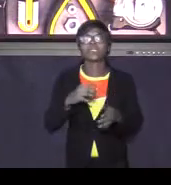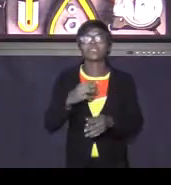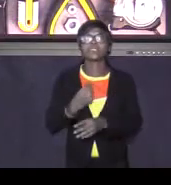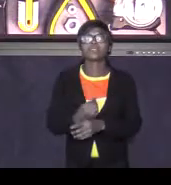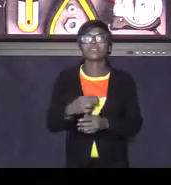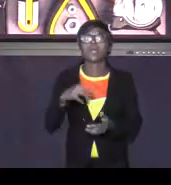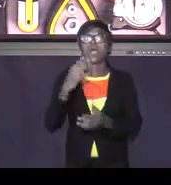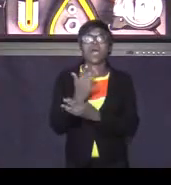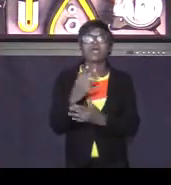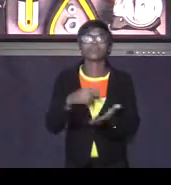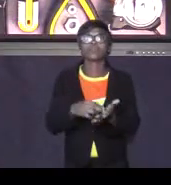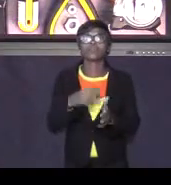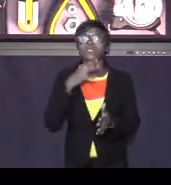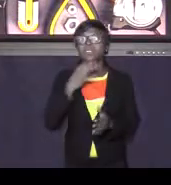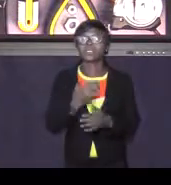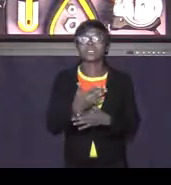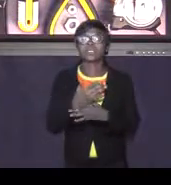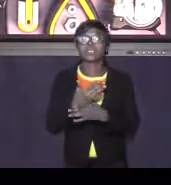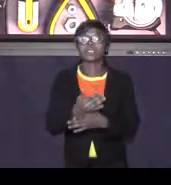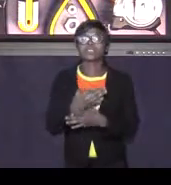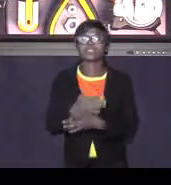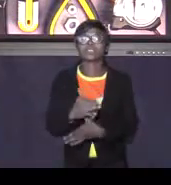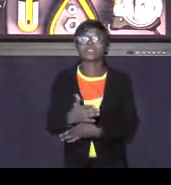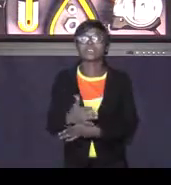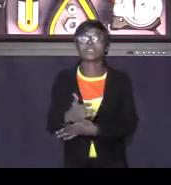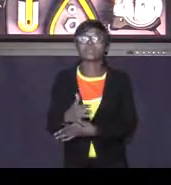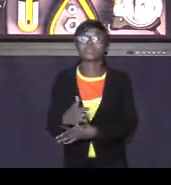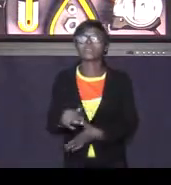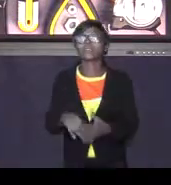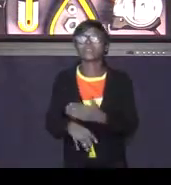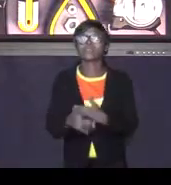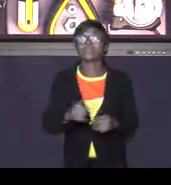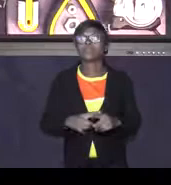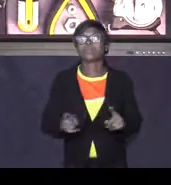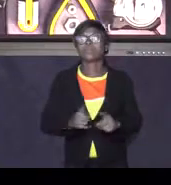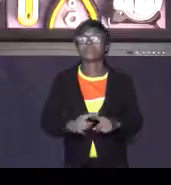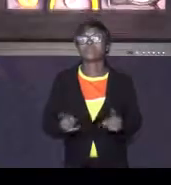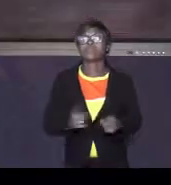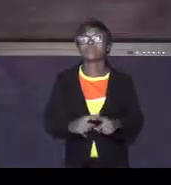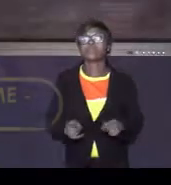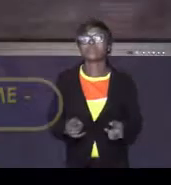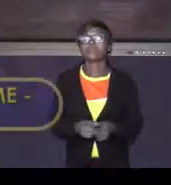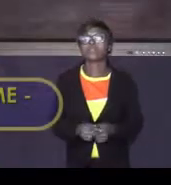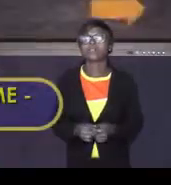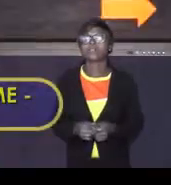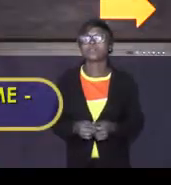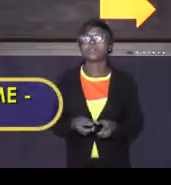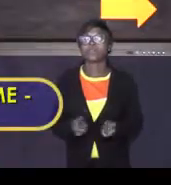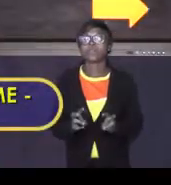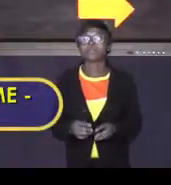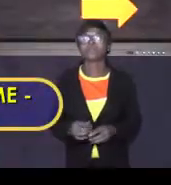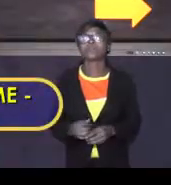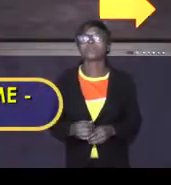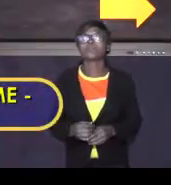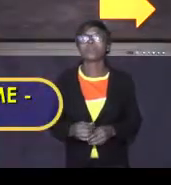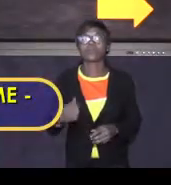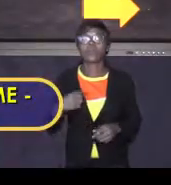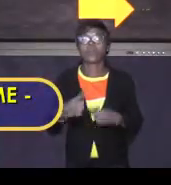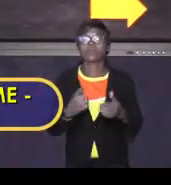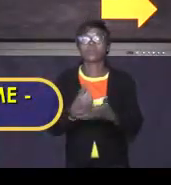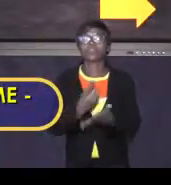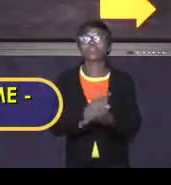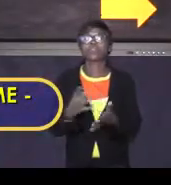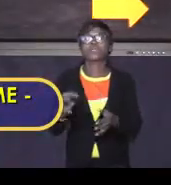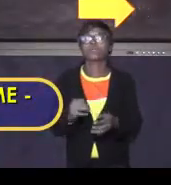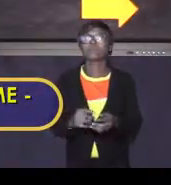different categories. All these categories, we shall be learning all of them in today's lesson.